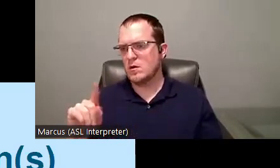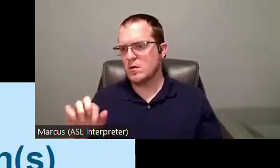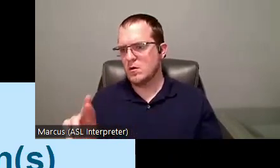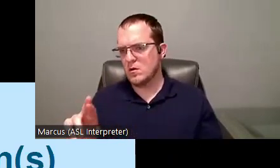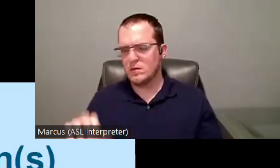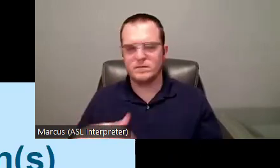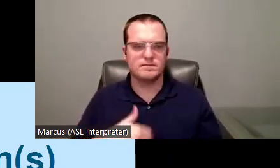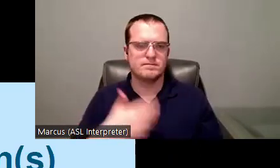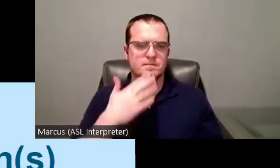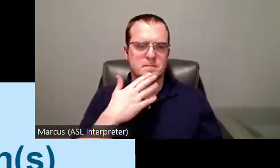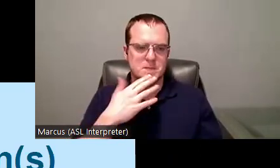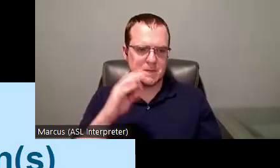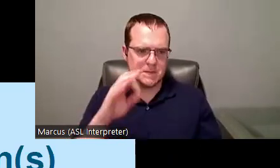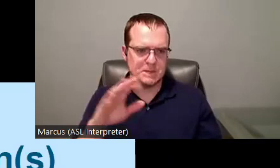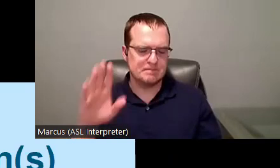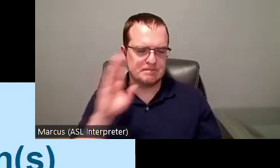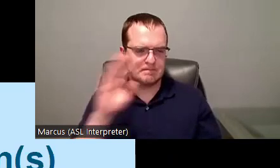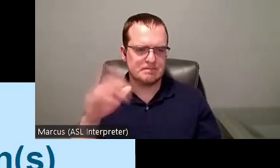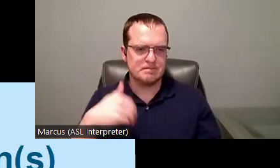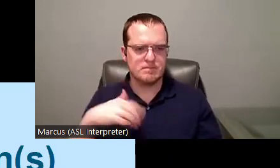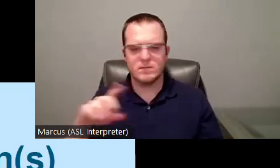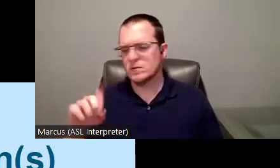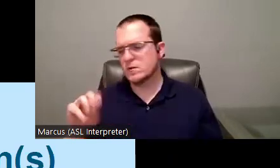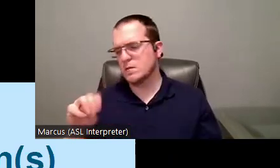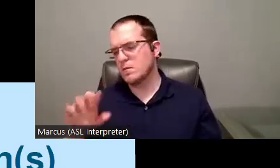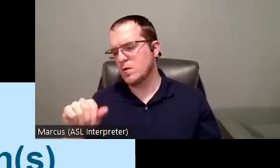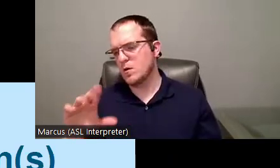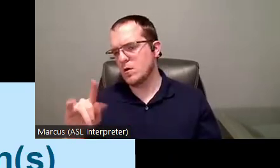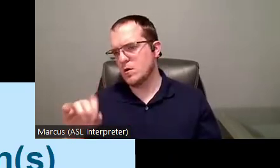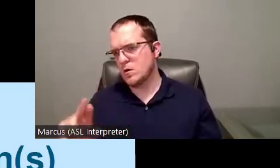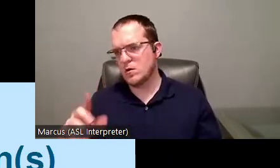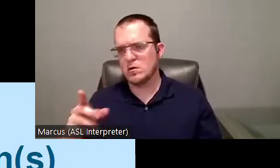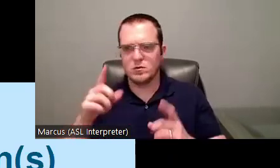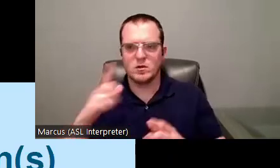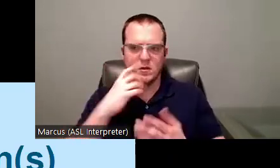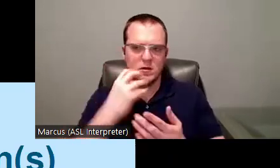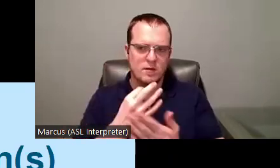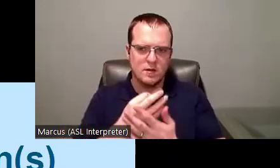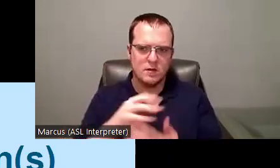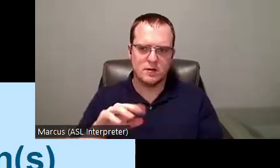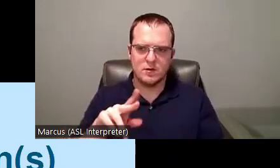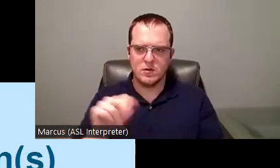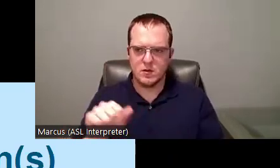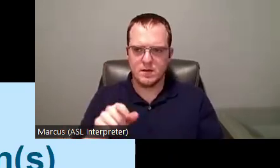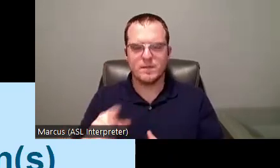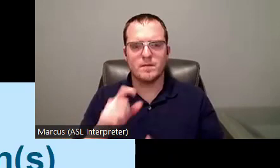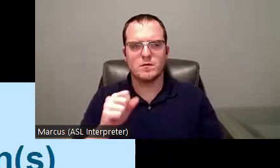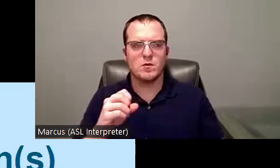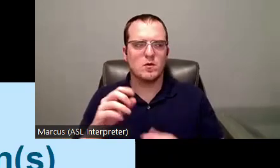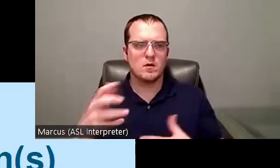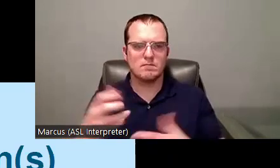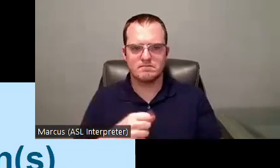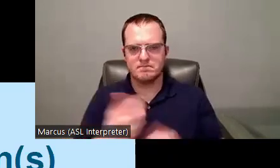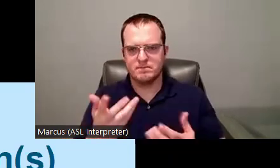Thank you, Chairman. Hi, everyone. I'm DeMar Carter. I'm the Director of Finance at the URA. So I'm here